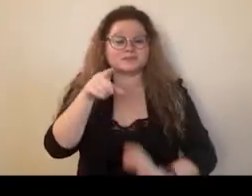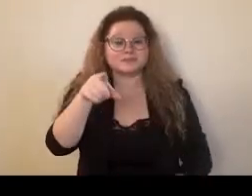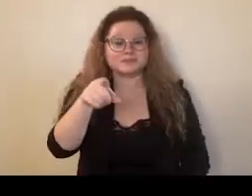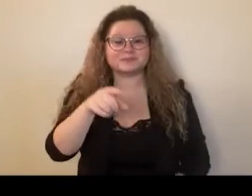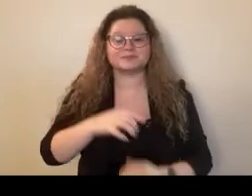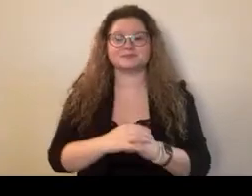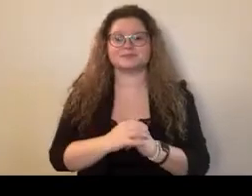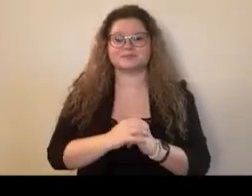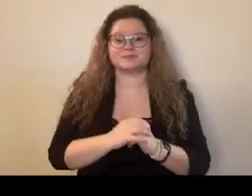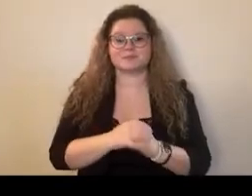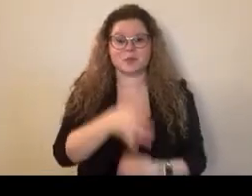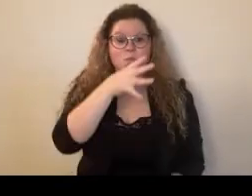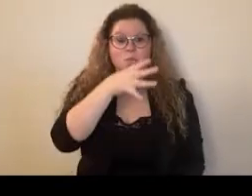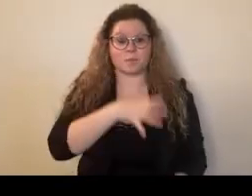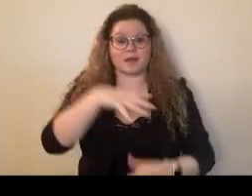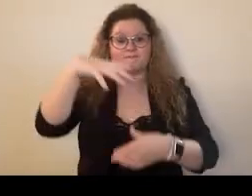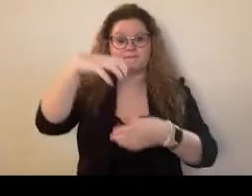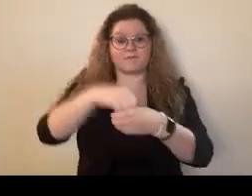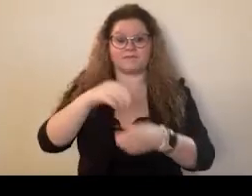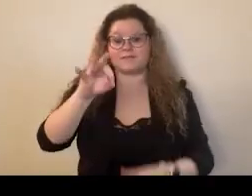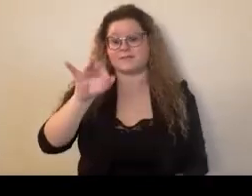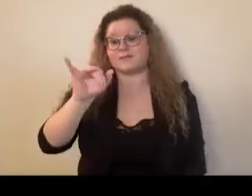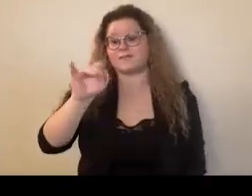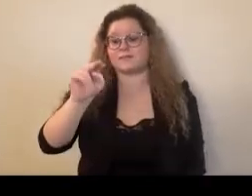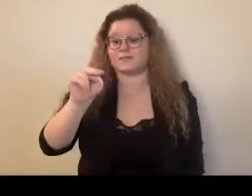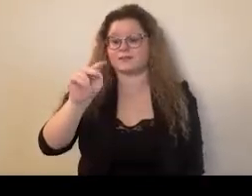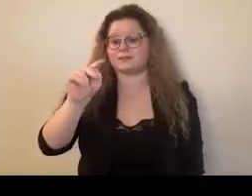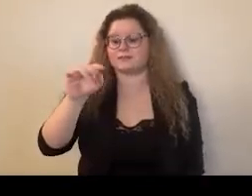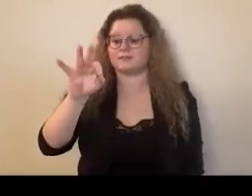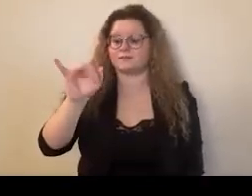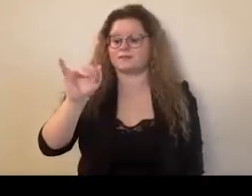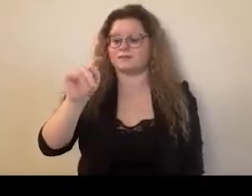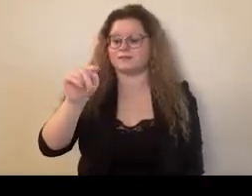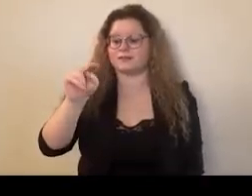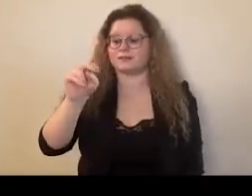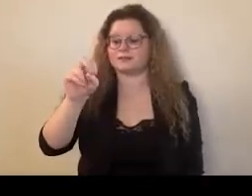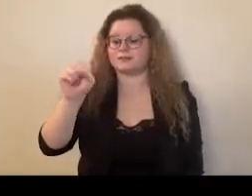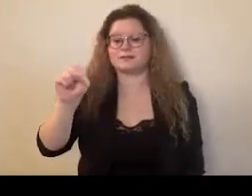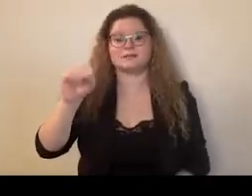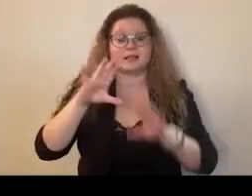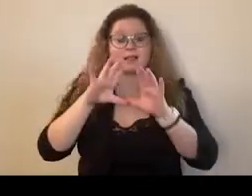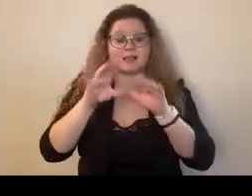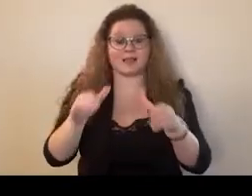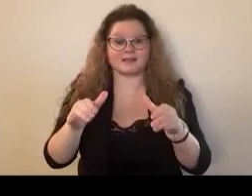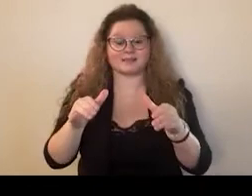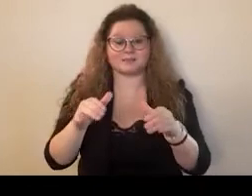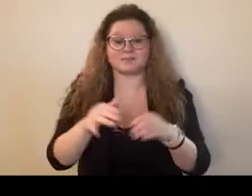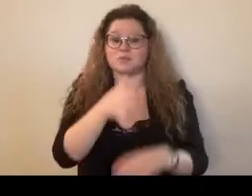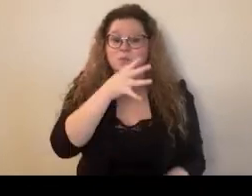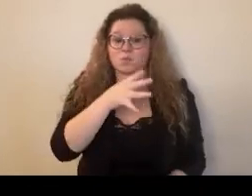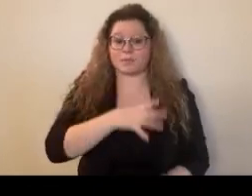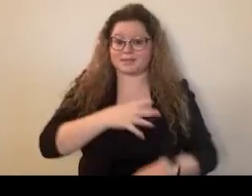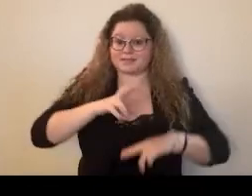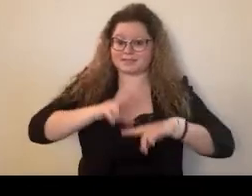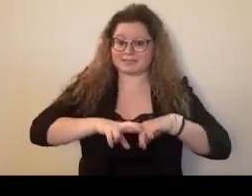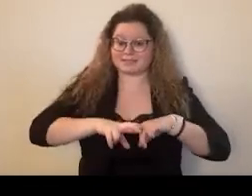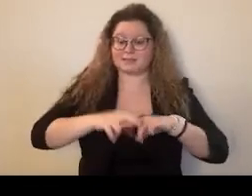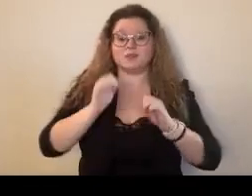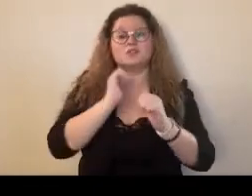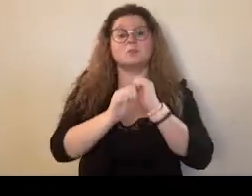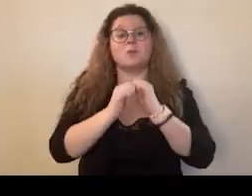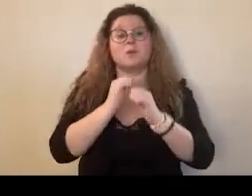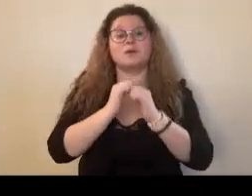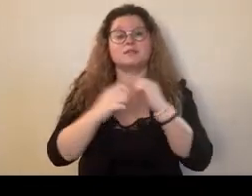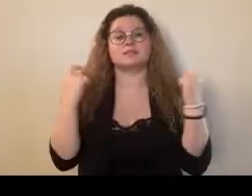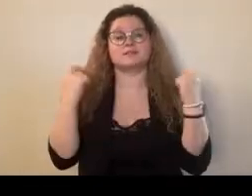part in a fitness class. The lady is seated with a sports vest on. She